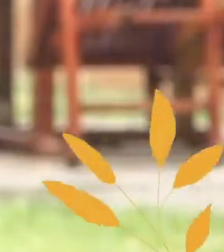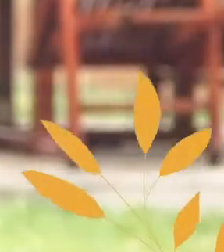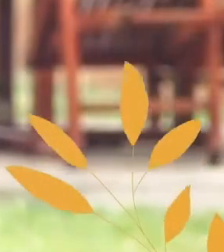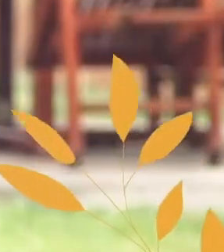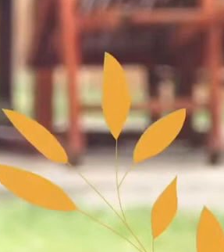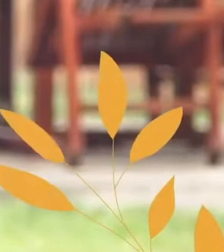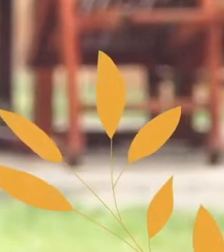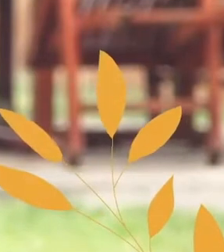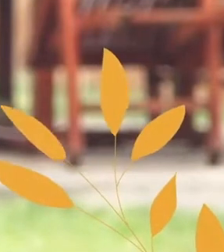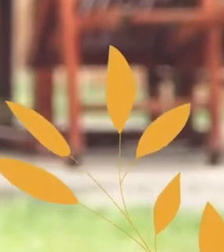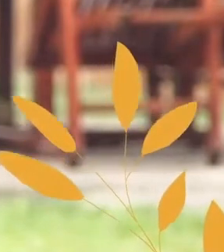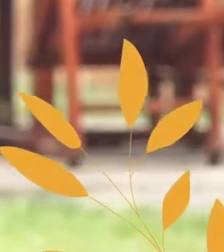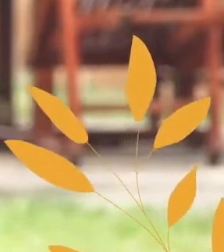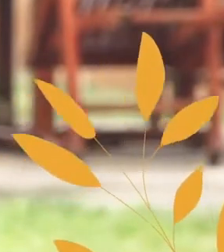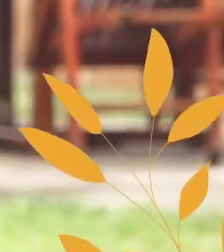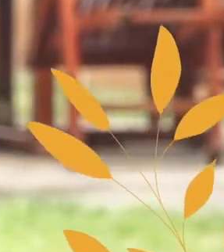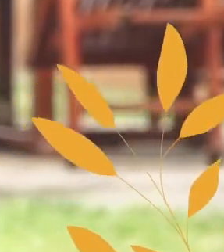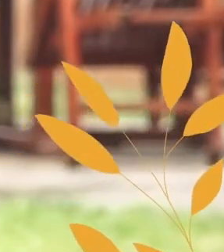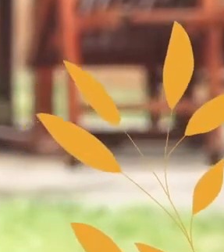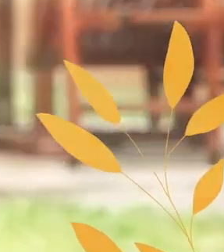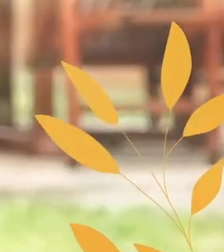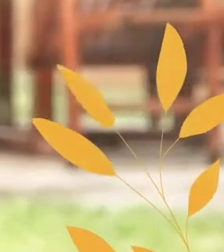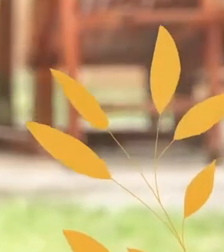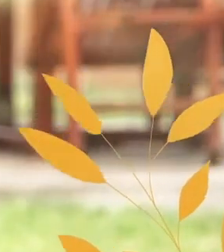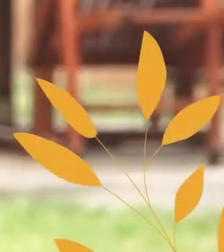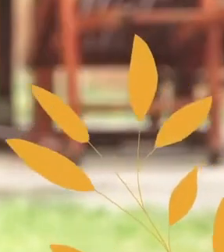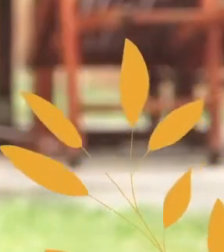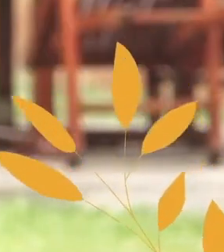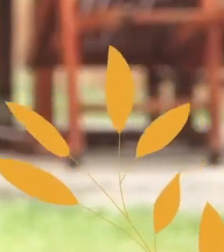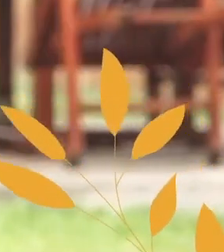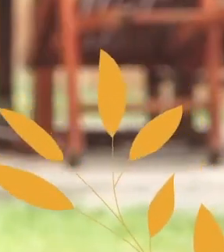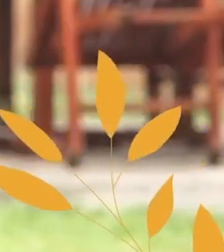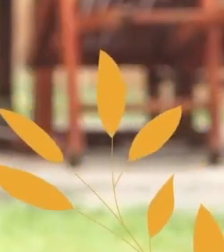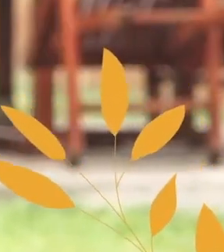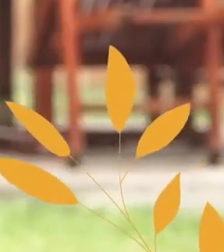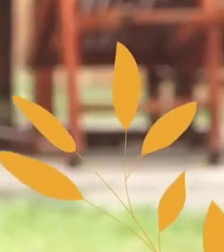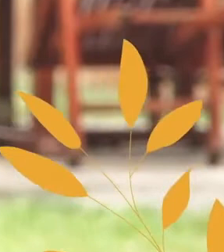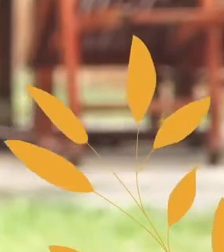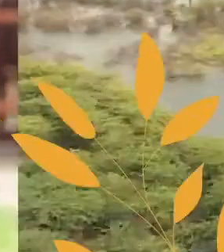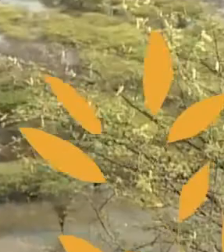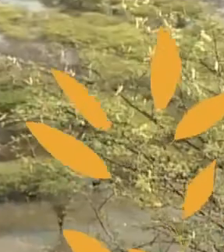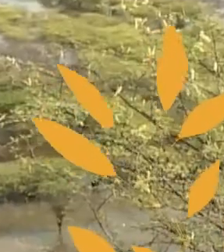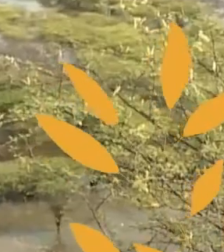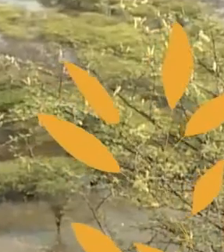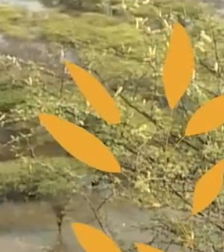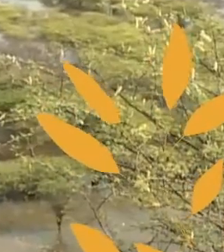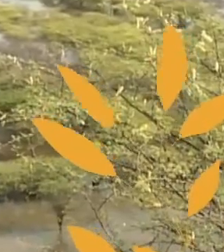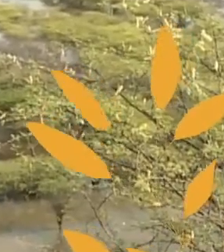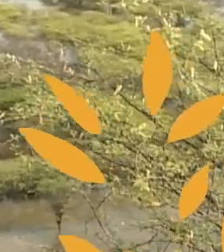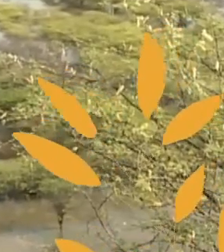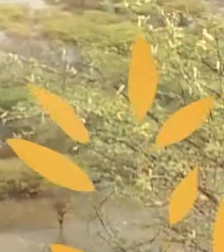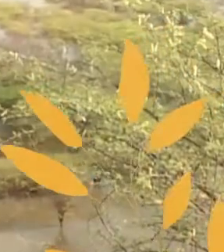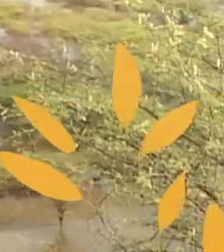Seeing the impacts of climate change. In Kenya, for example, the frequency of the floods is